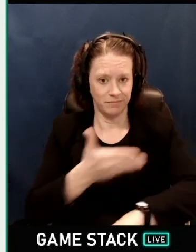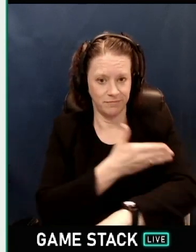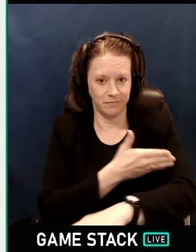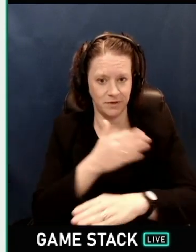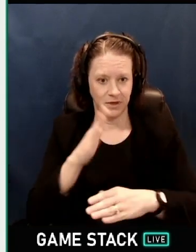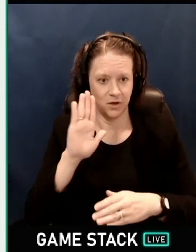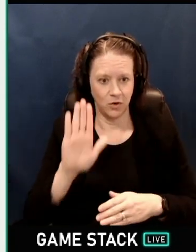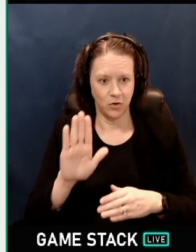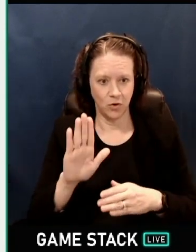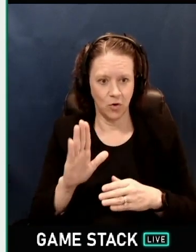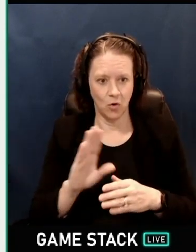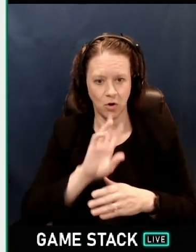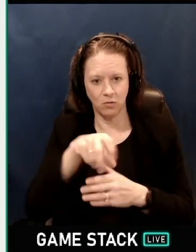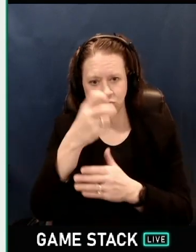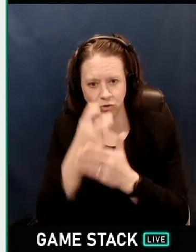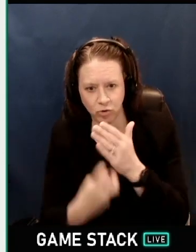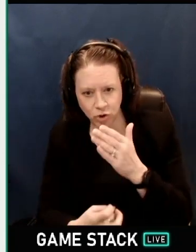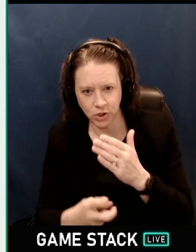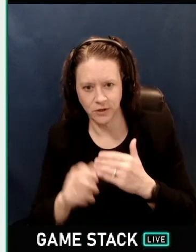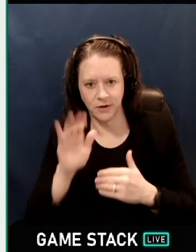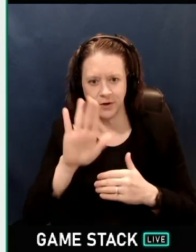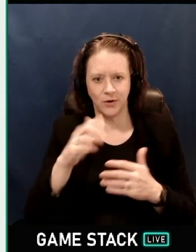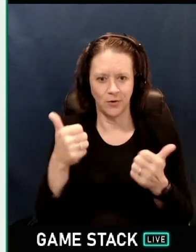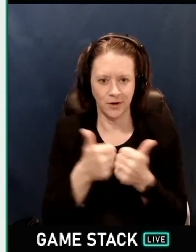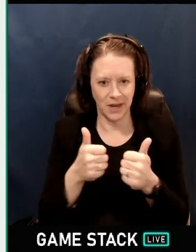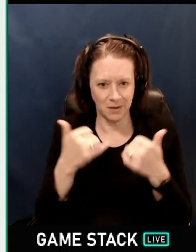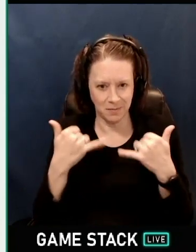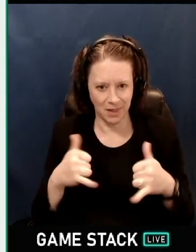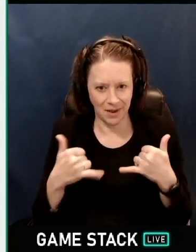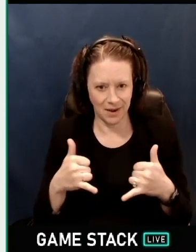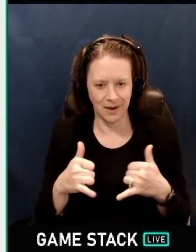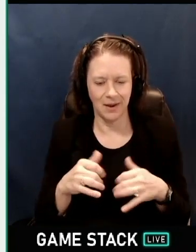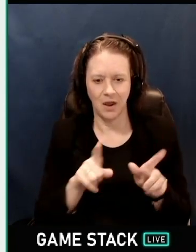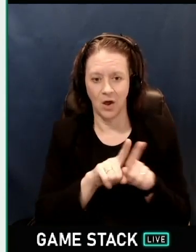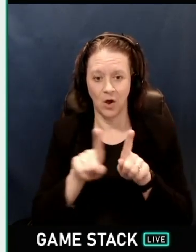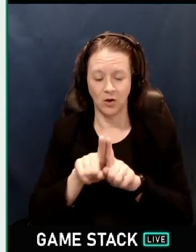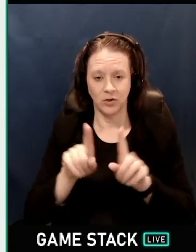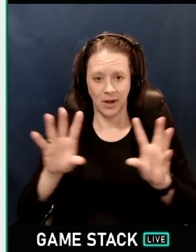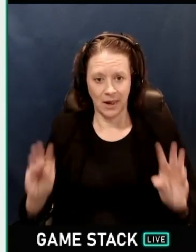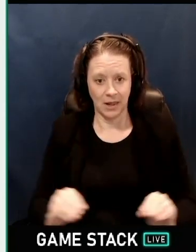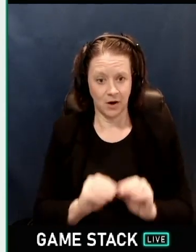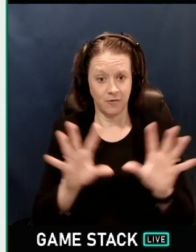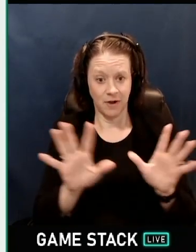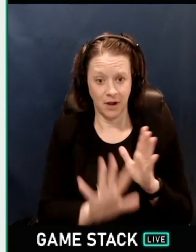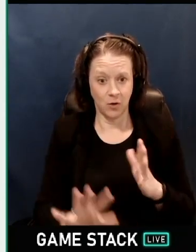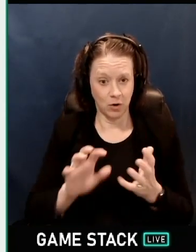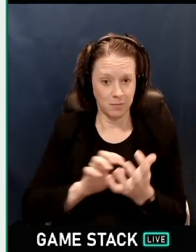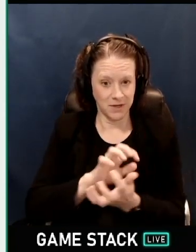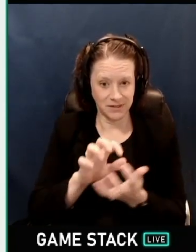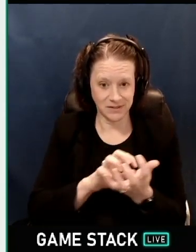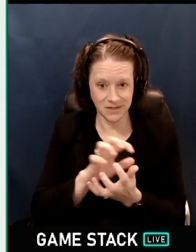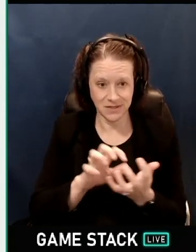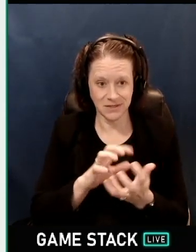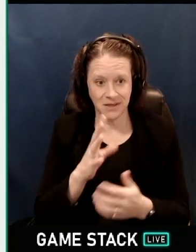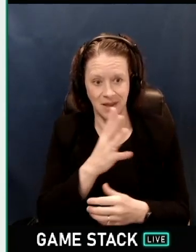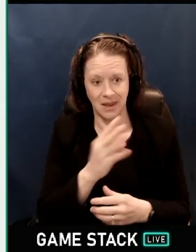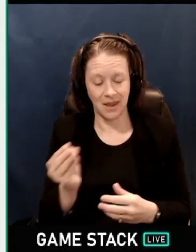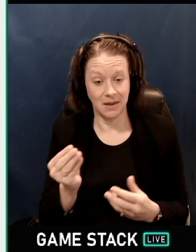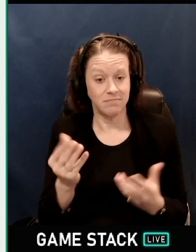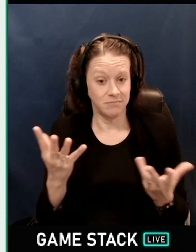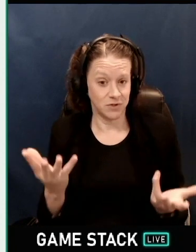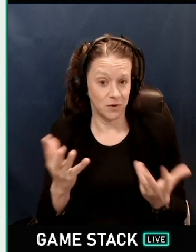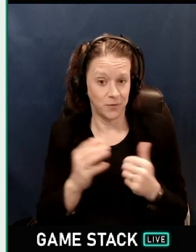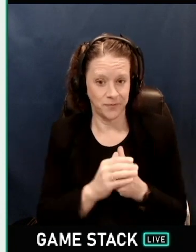your gameplay, give you better clarity in your mixes. And so